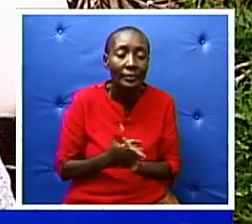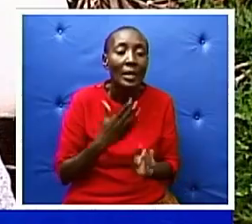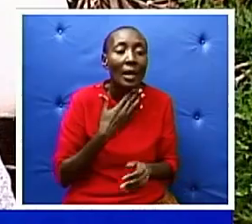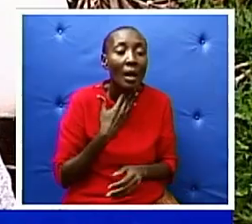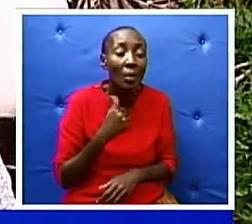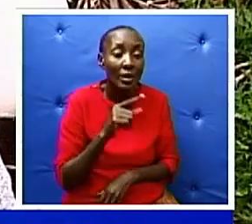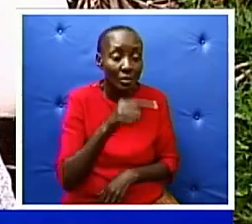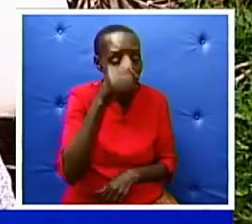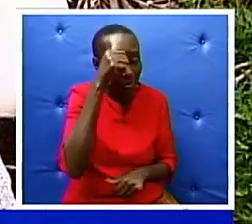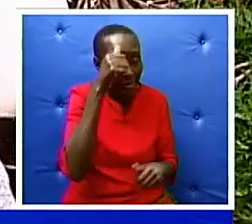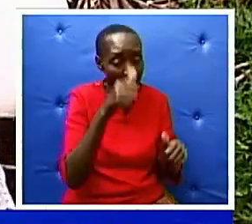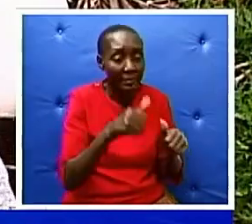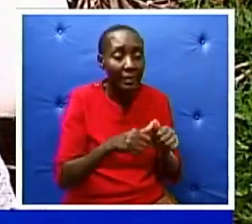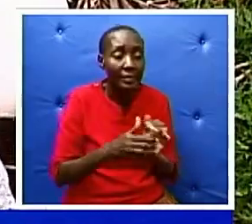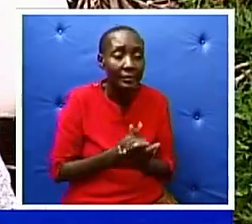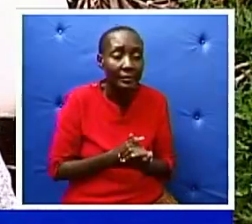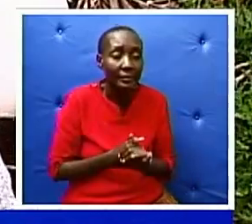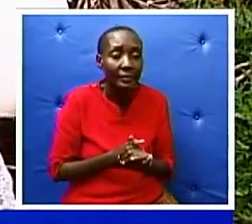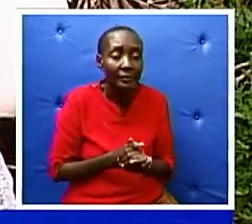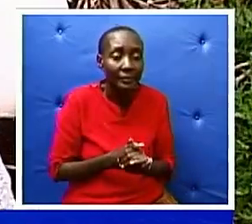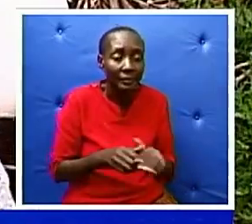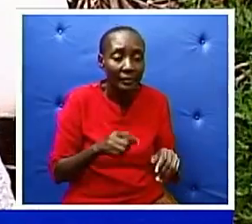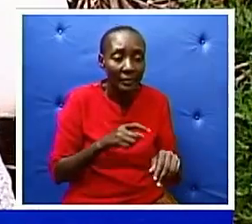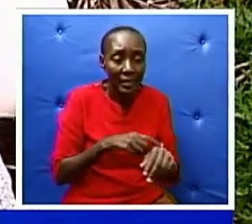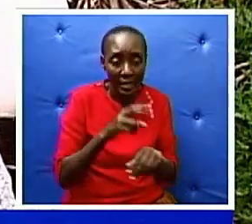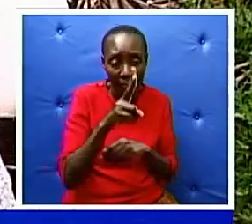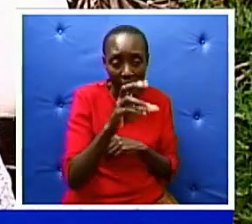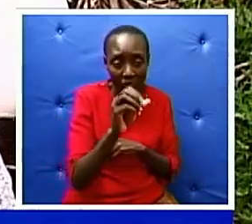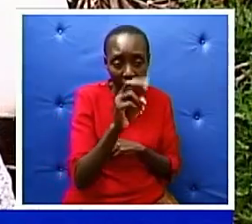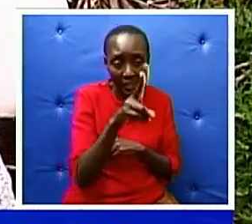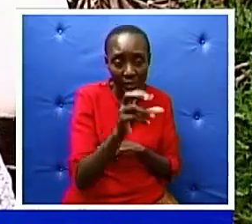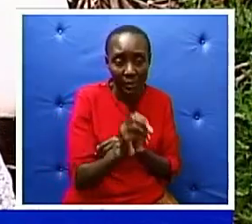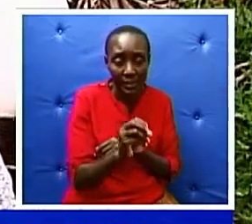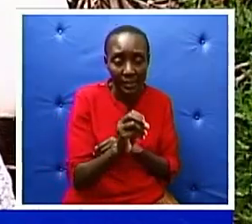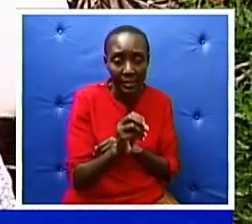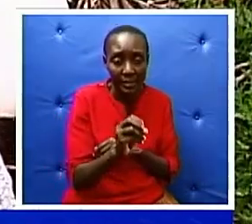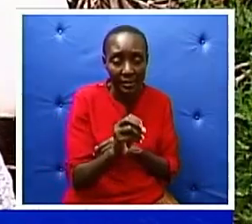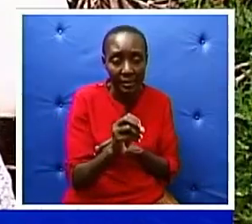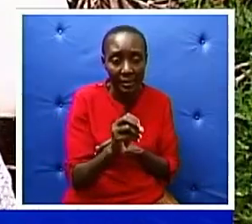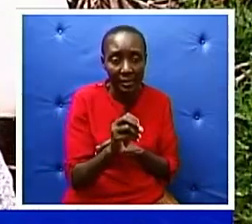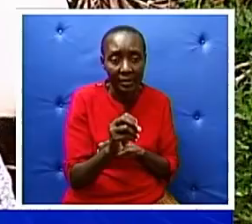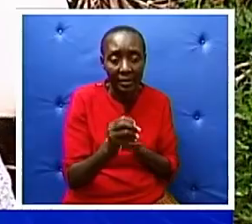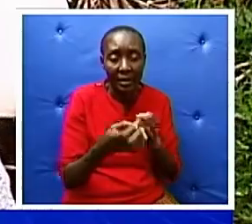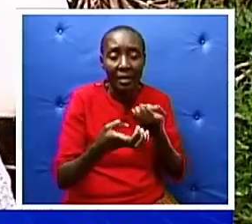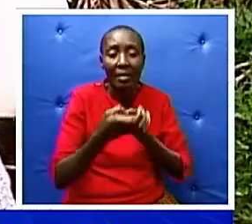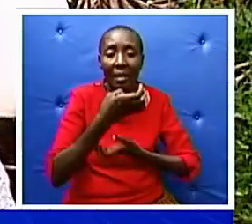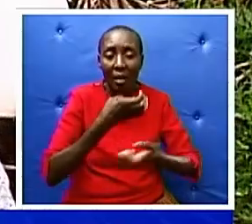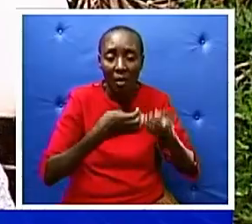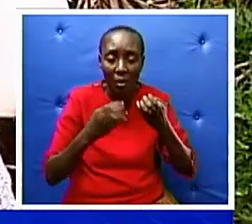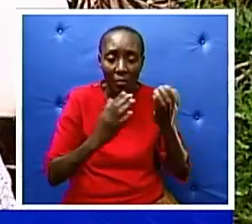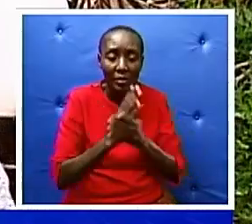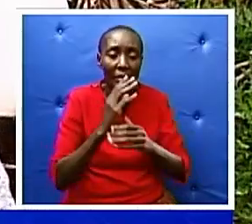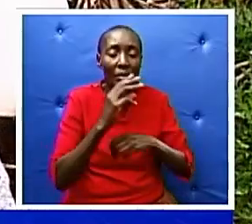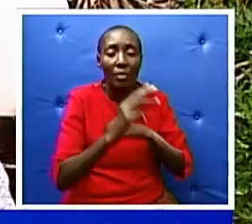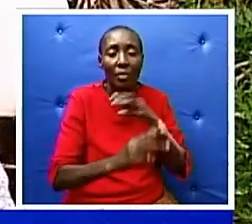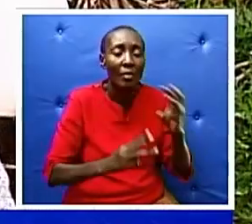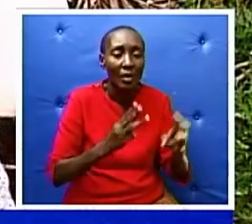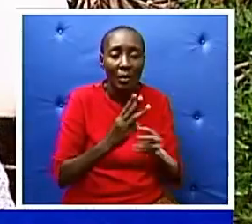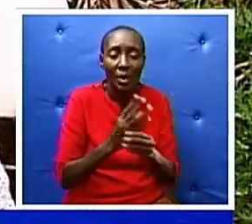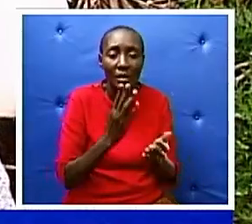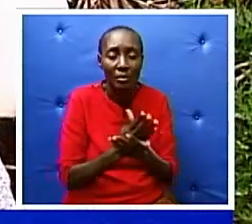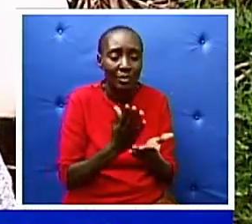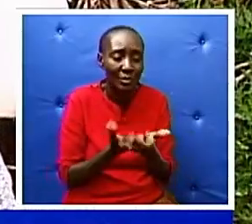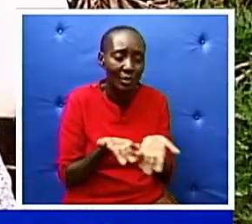you that during the 2020 period, majority of economies around the world went through a